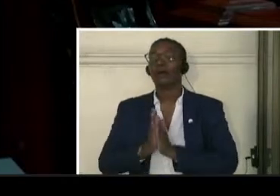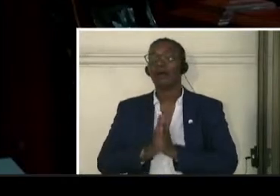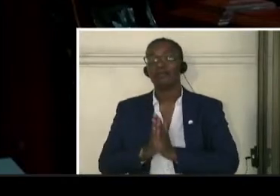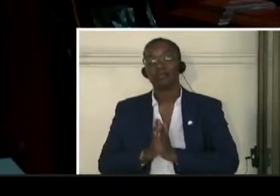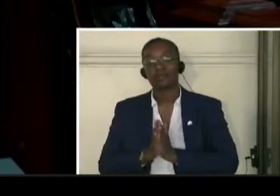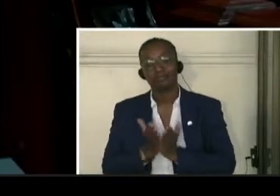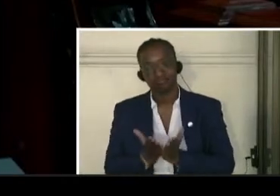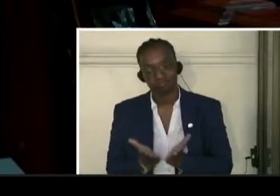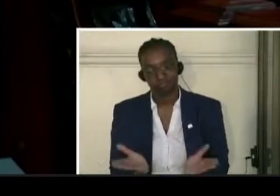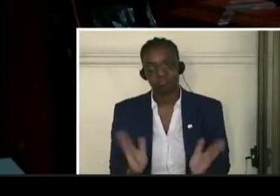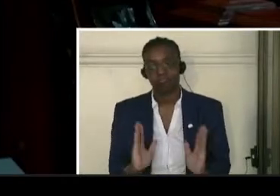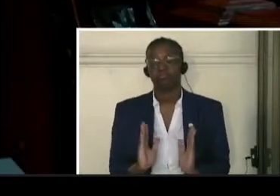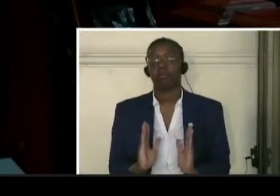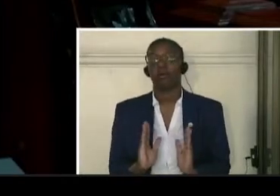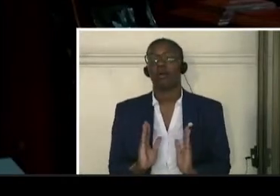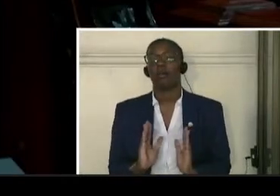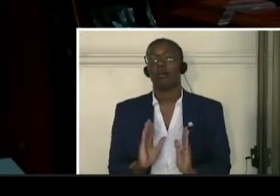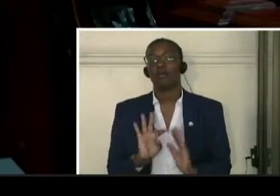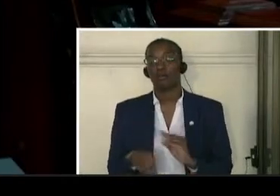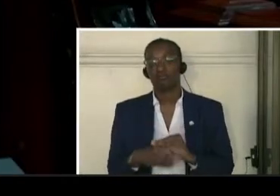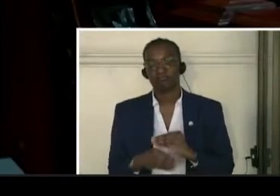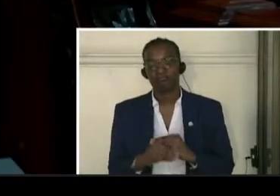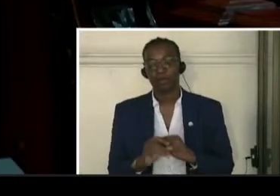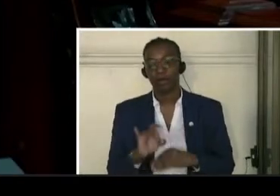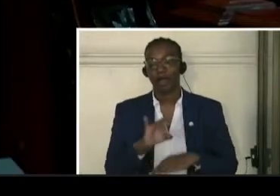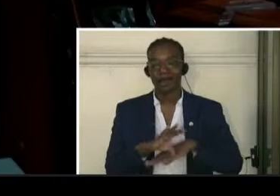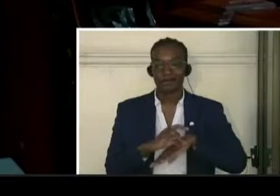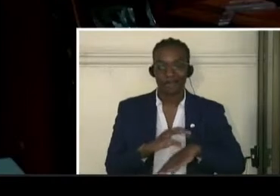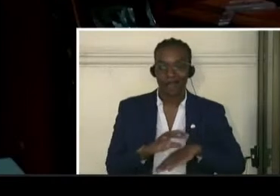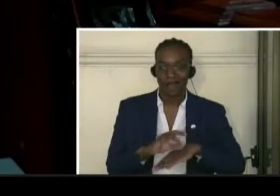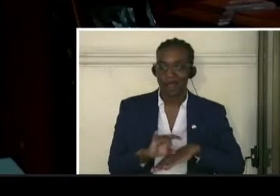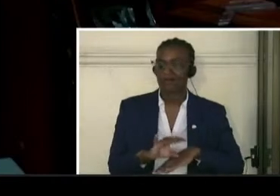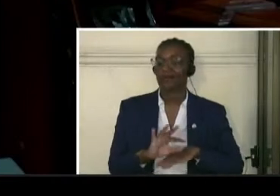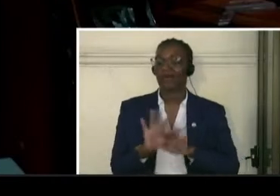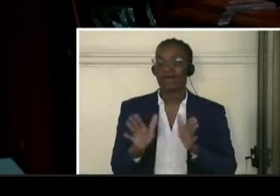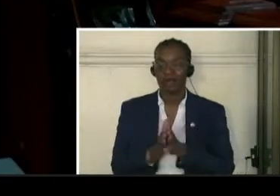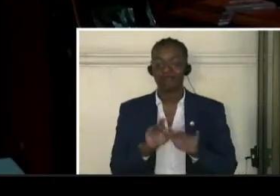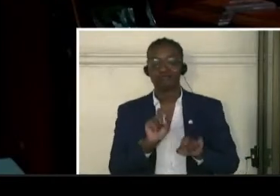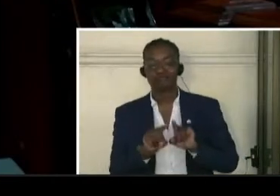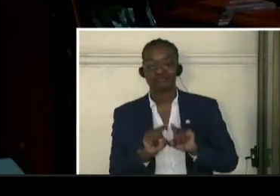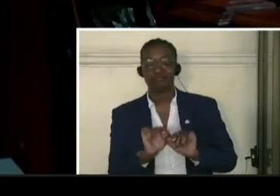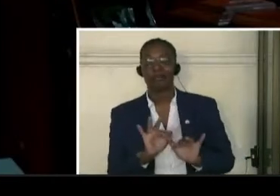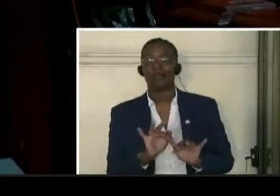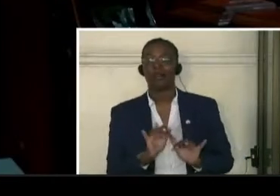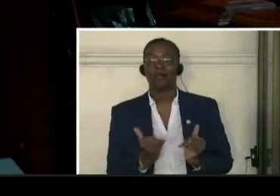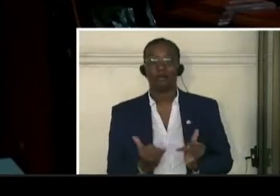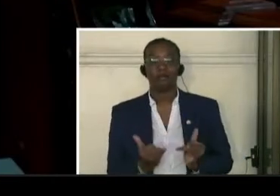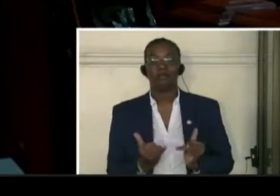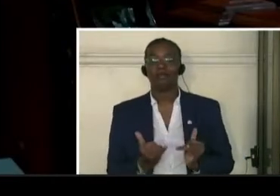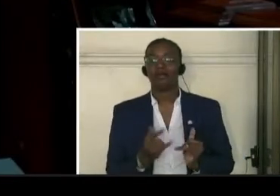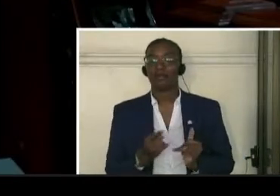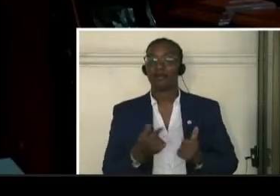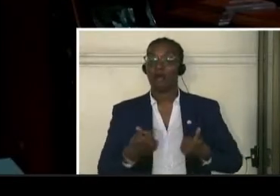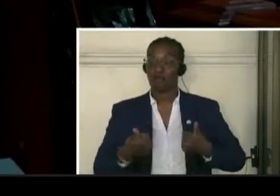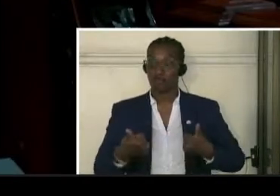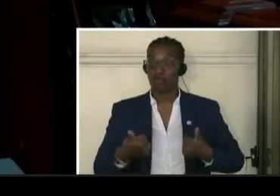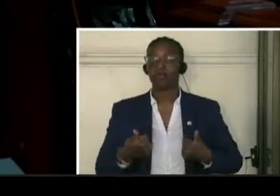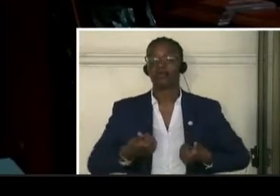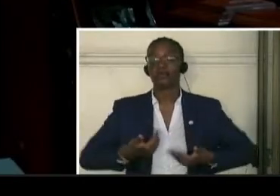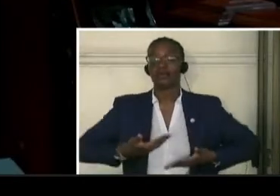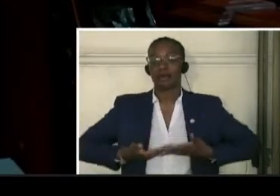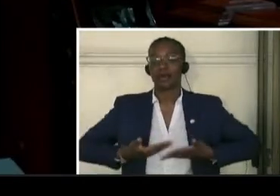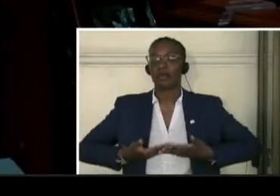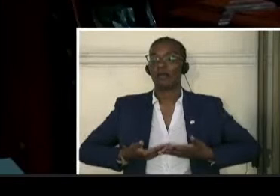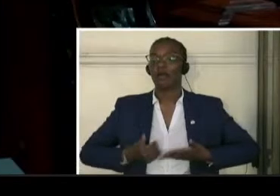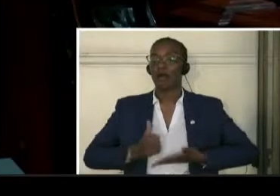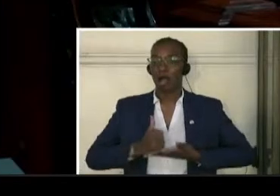appreciate all your inputs, all your advices, your criticism that are constructive. That's the only